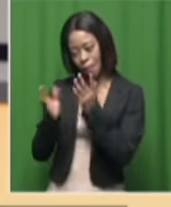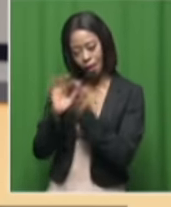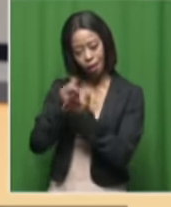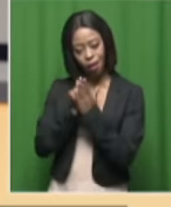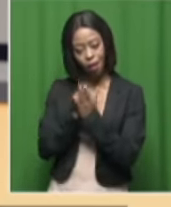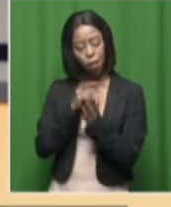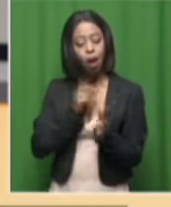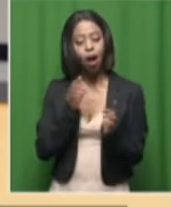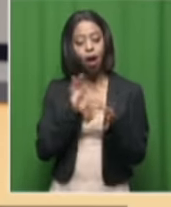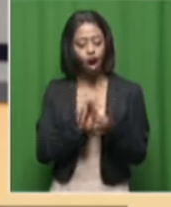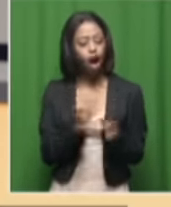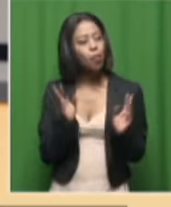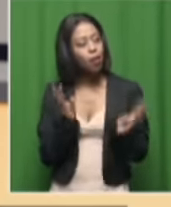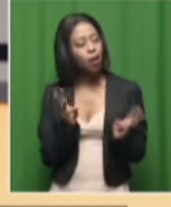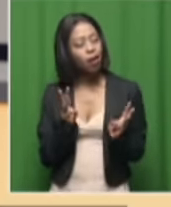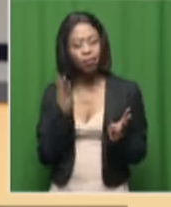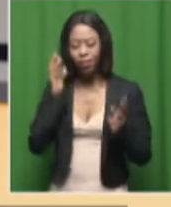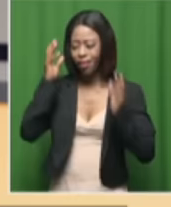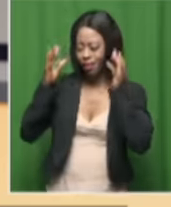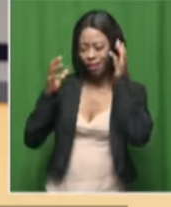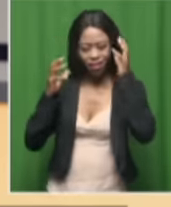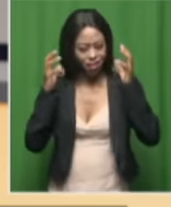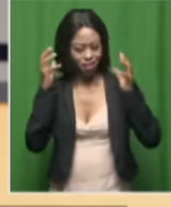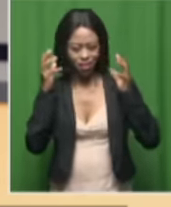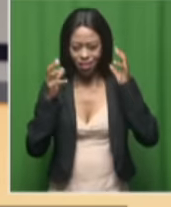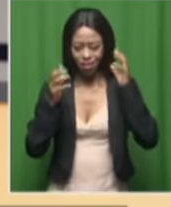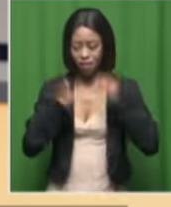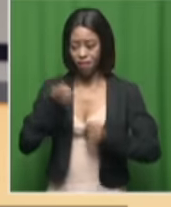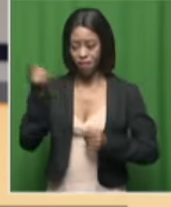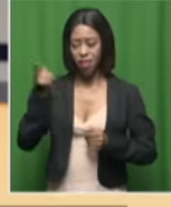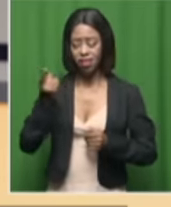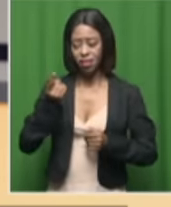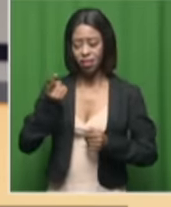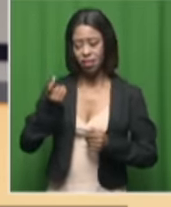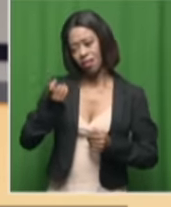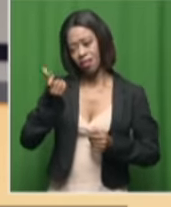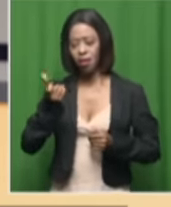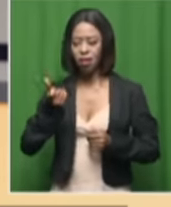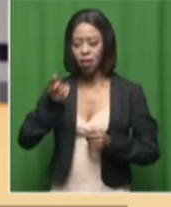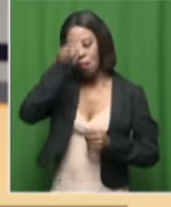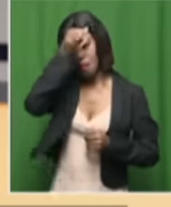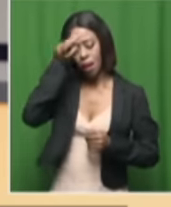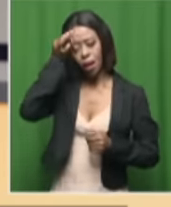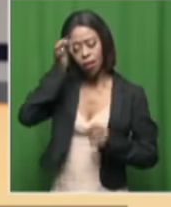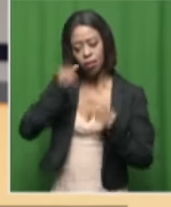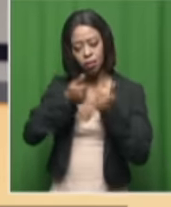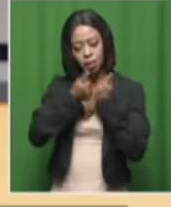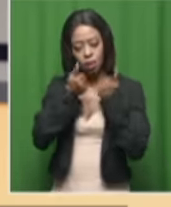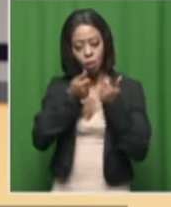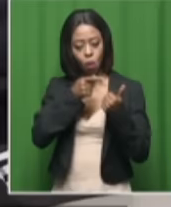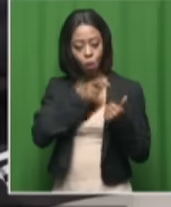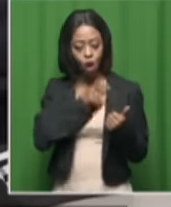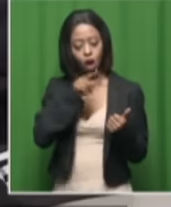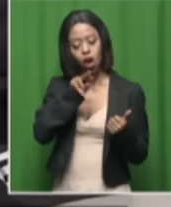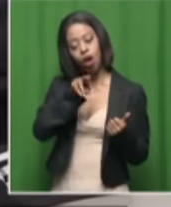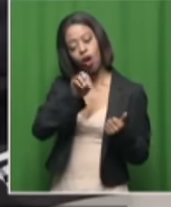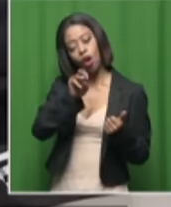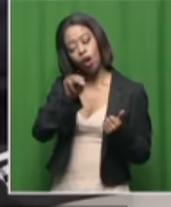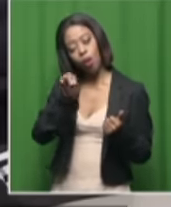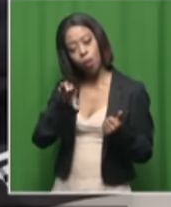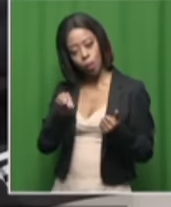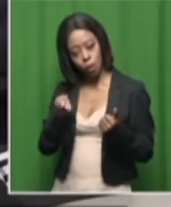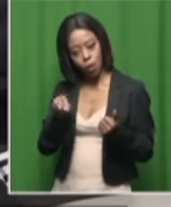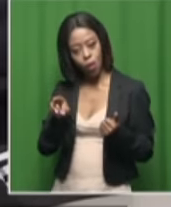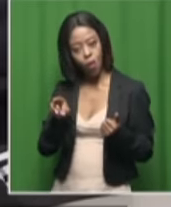Watching from home, I was a little bit confused in that first couple of minutes of the game when there was that incident with Romeo Kermit